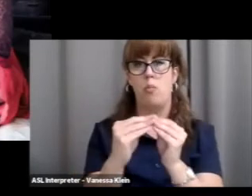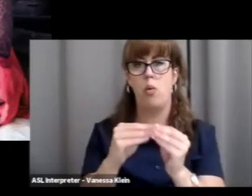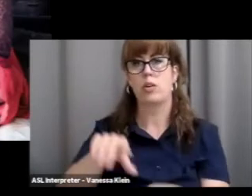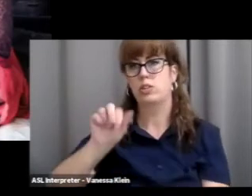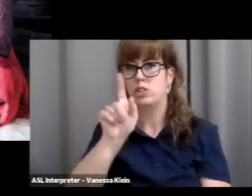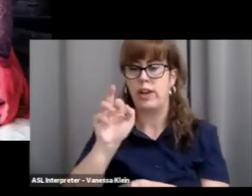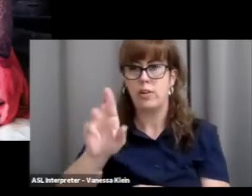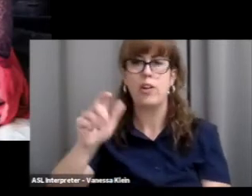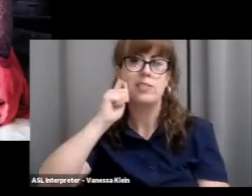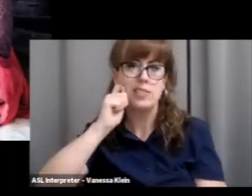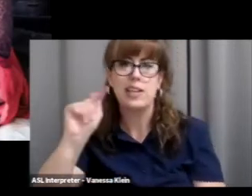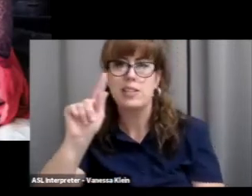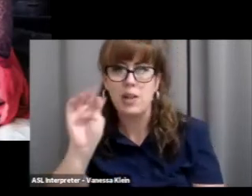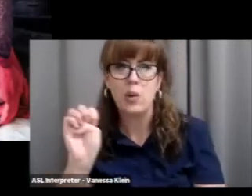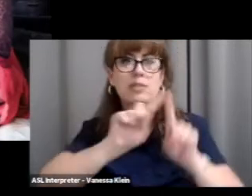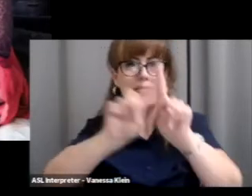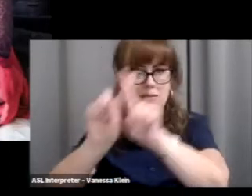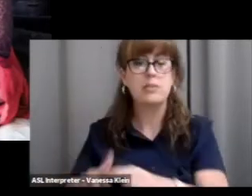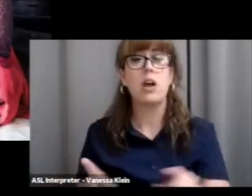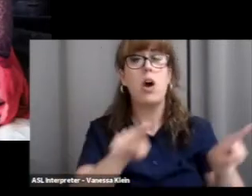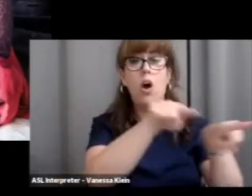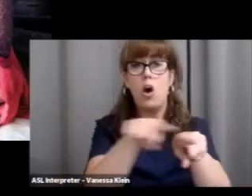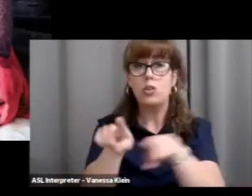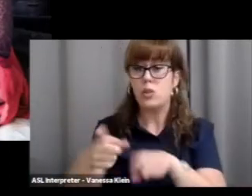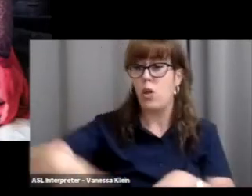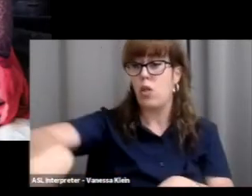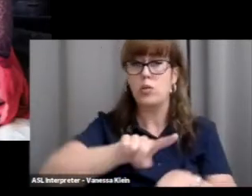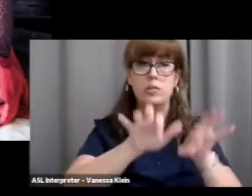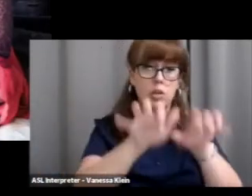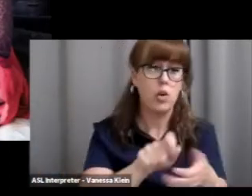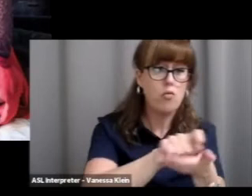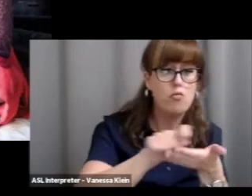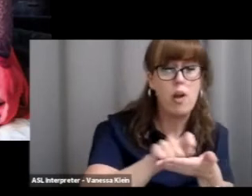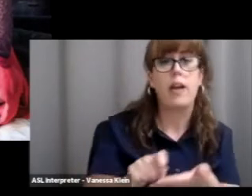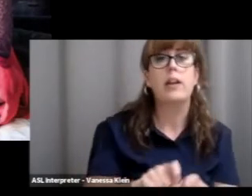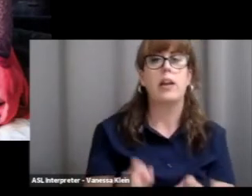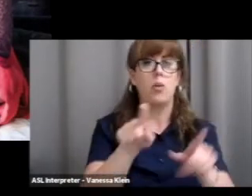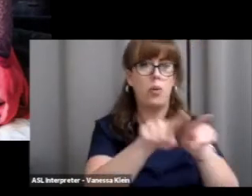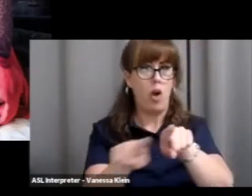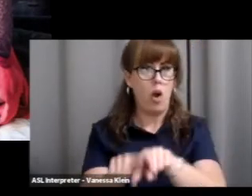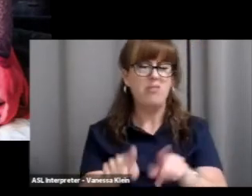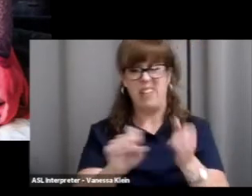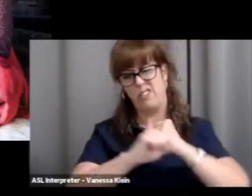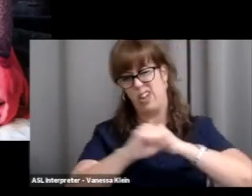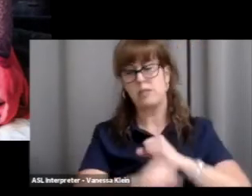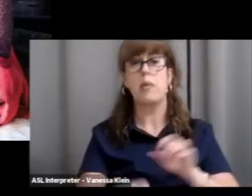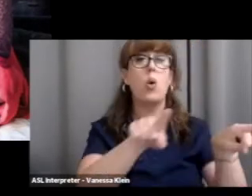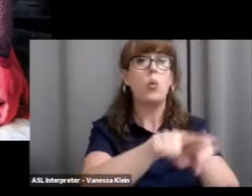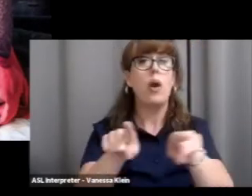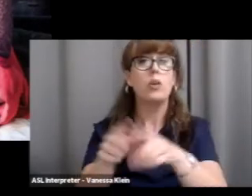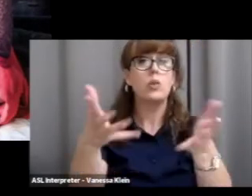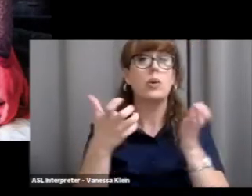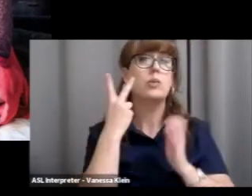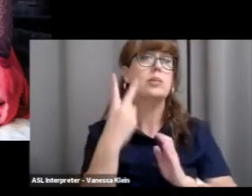finally, for content creators, we also have some suggestions. We want to see more ads with girls ages 1